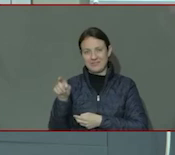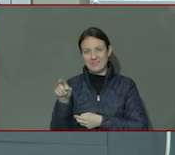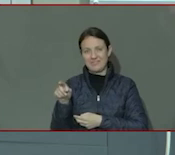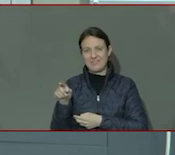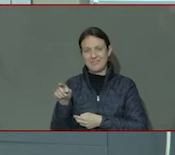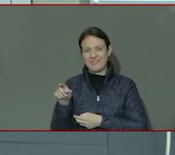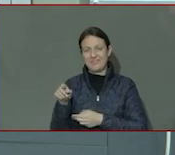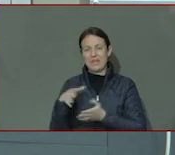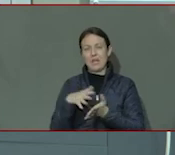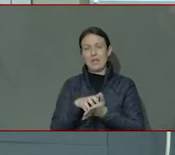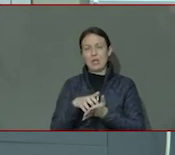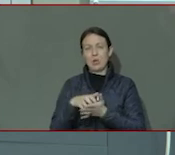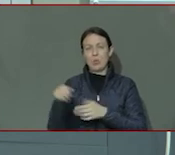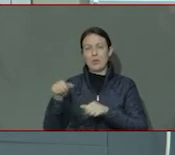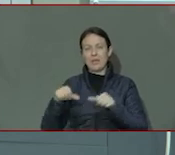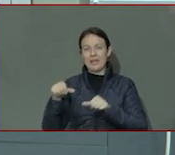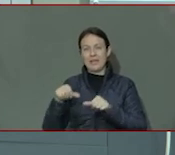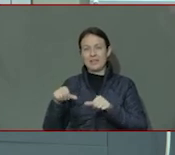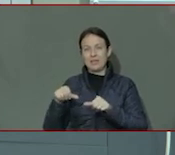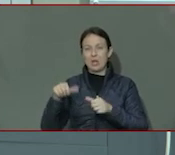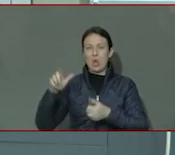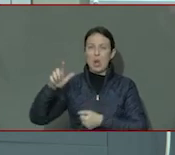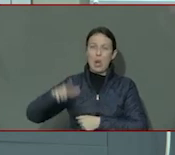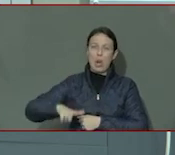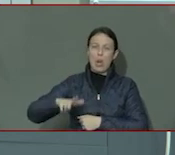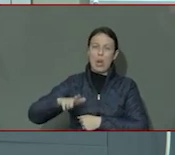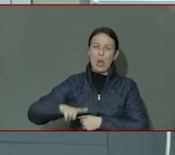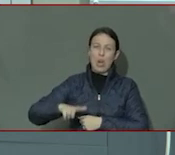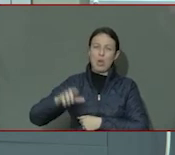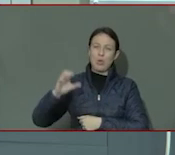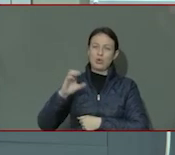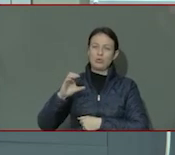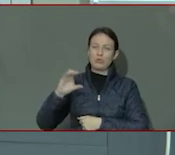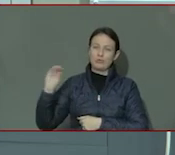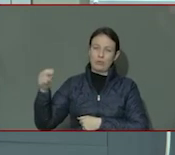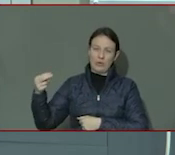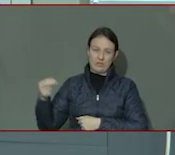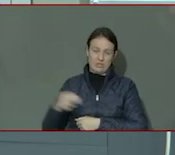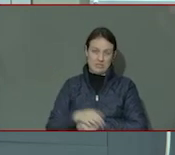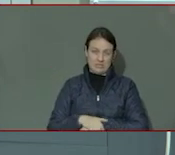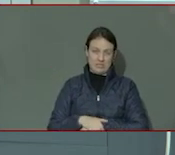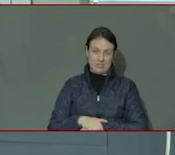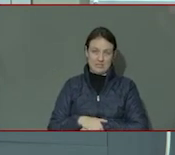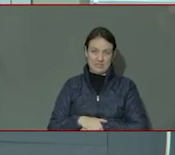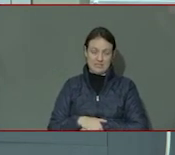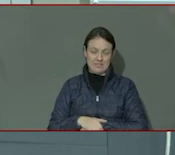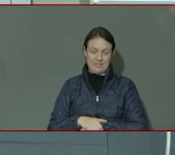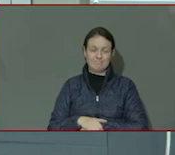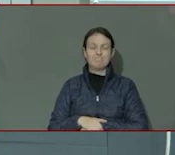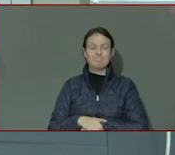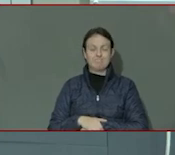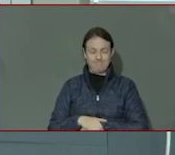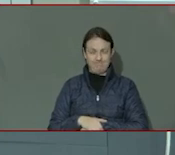And a weak acid, low concentration of hydronium ions. Okay. So,